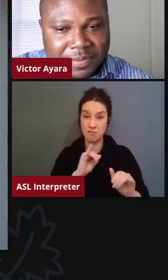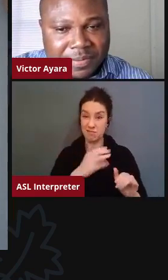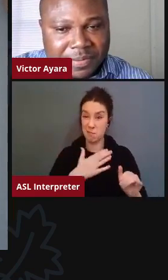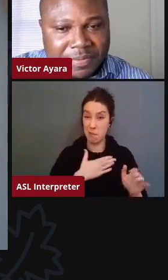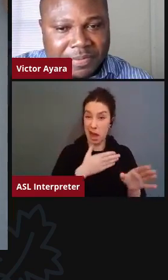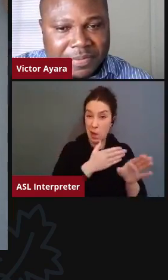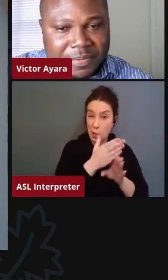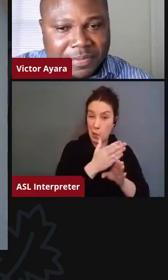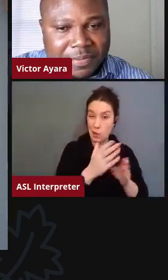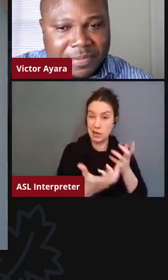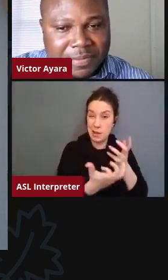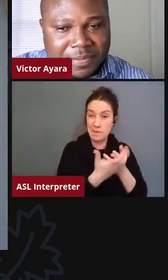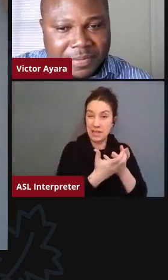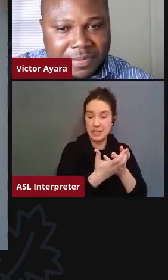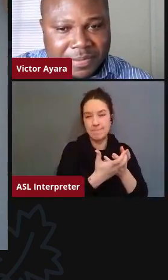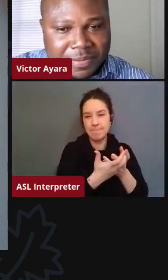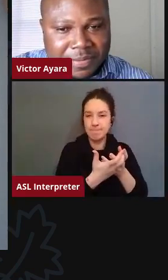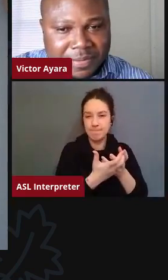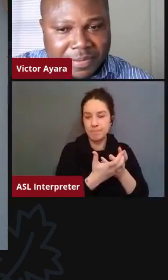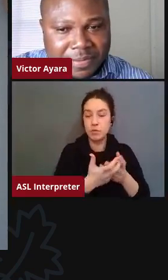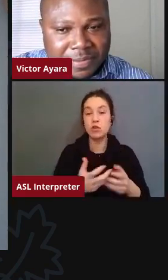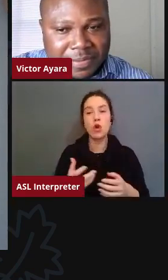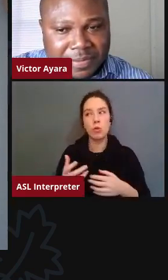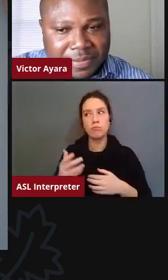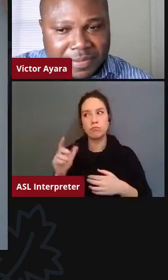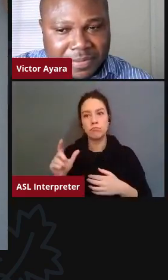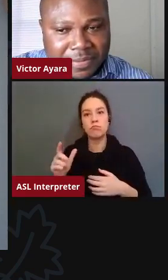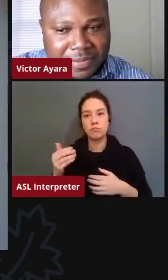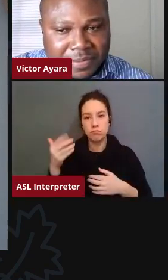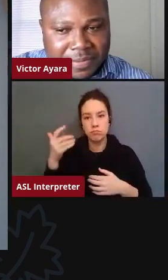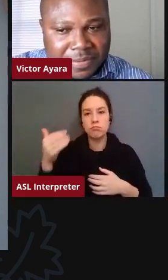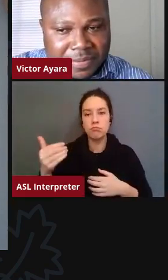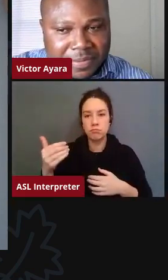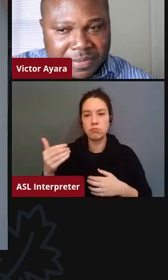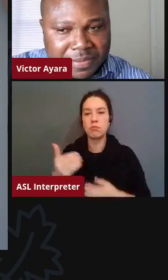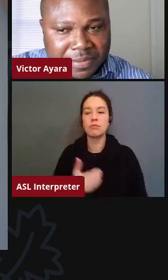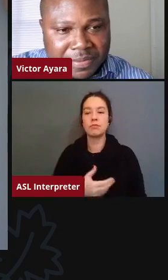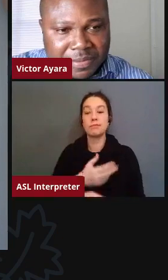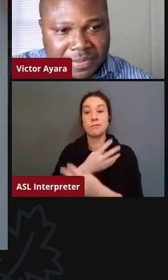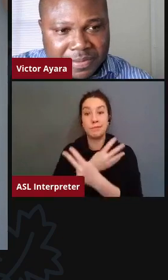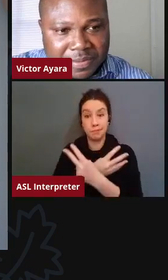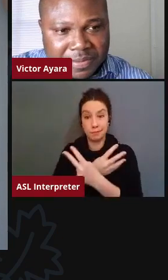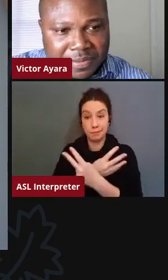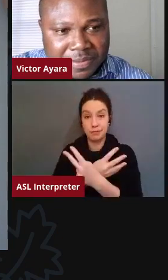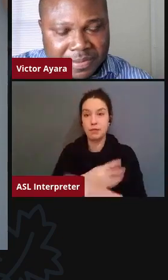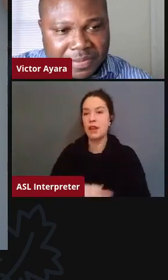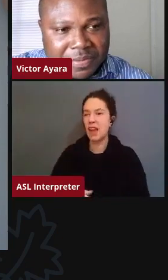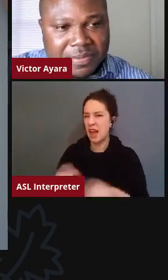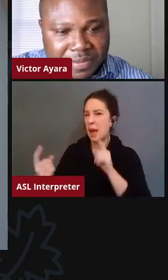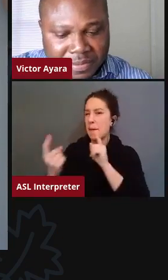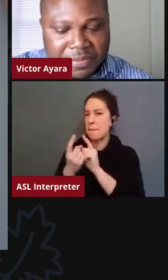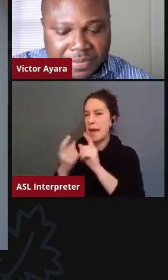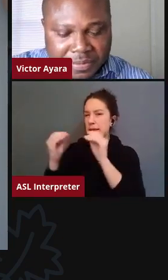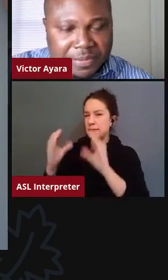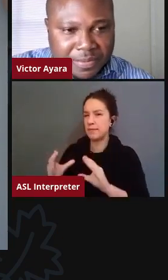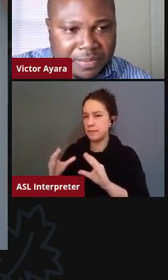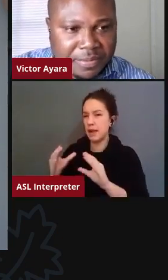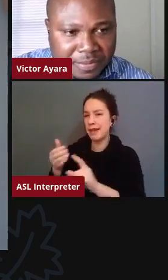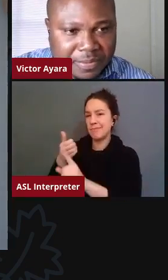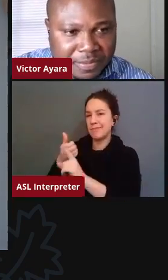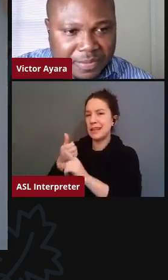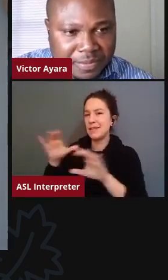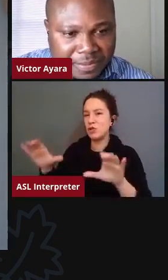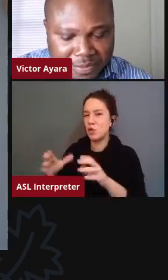getting my master's, I actually found that there was a researcher at the University of Iowa who was doing cancer mapping. And I was like,